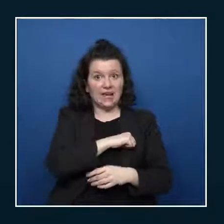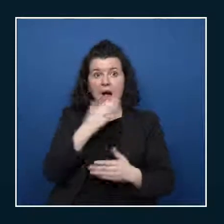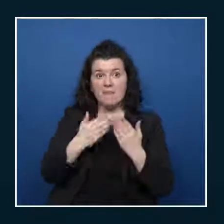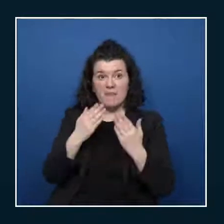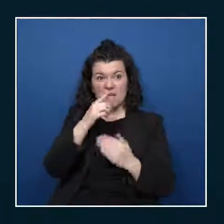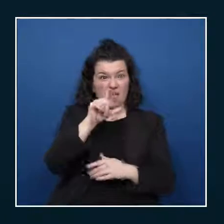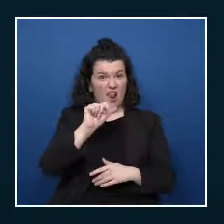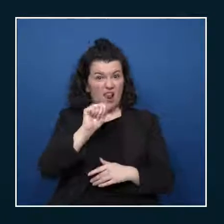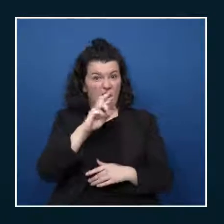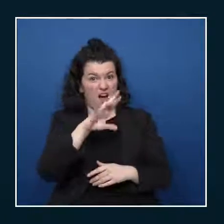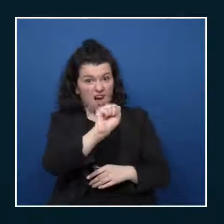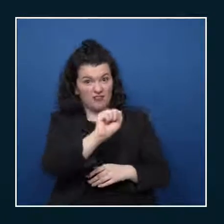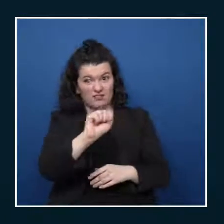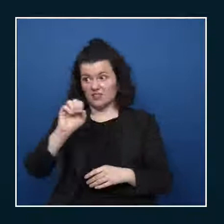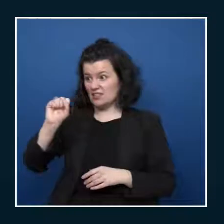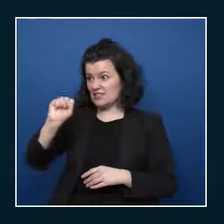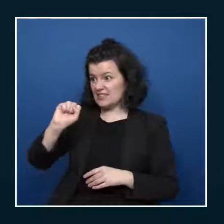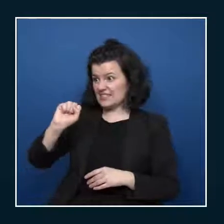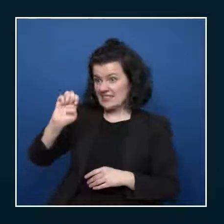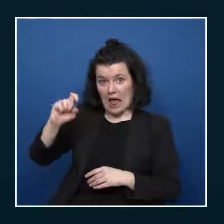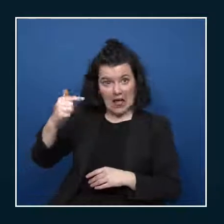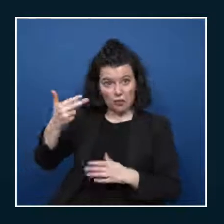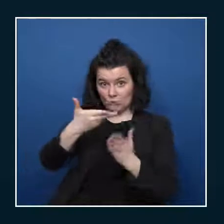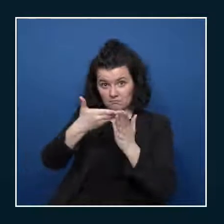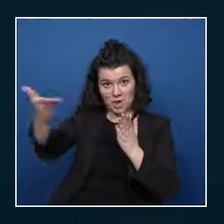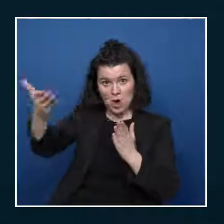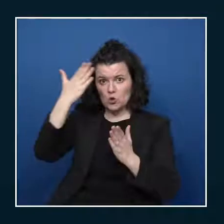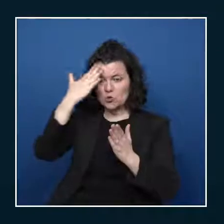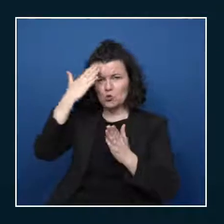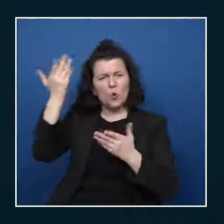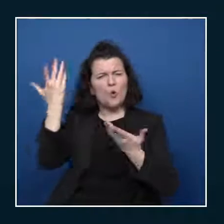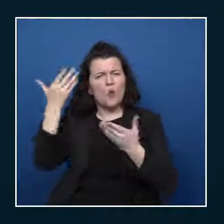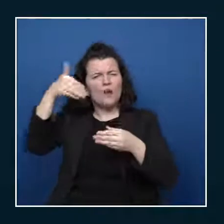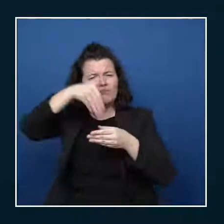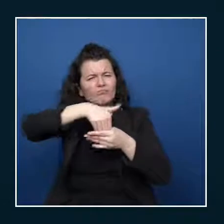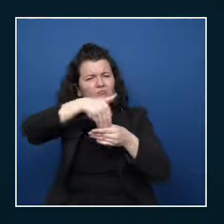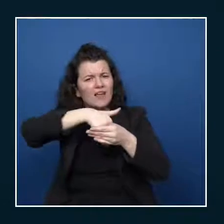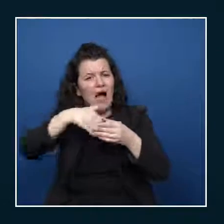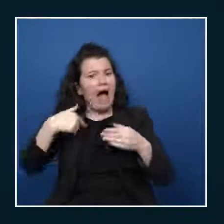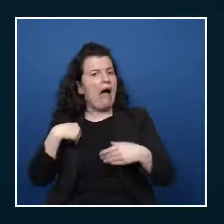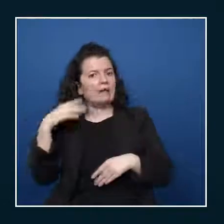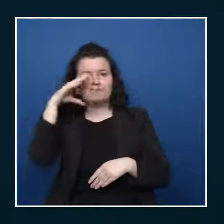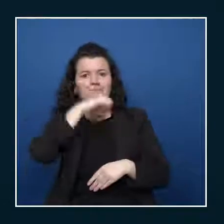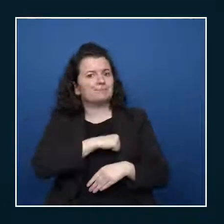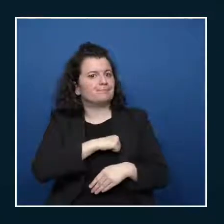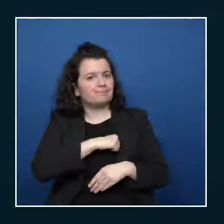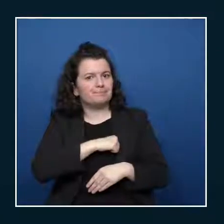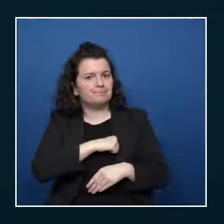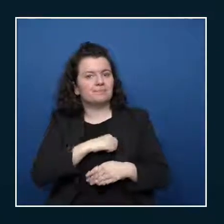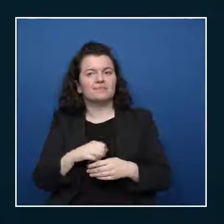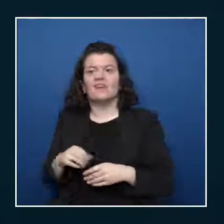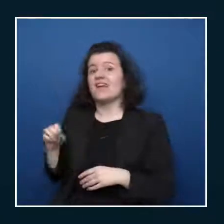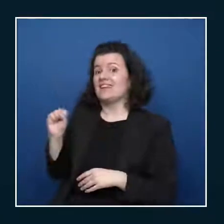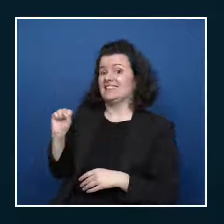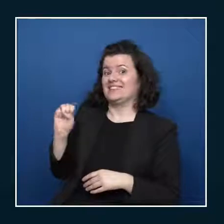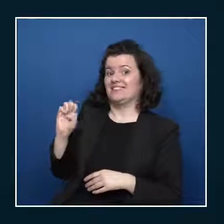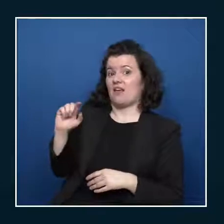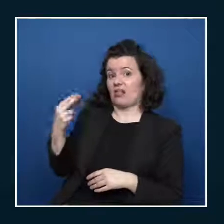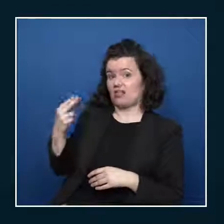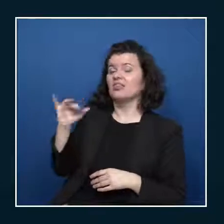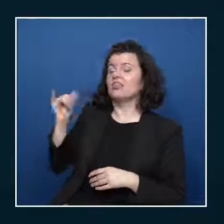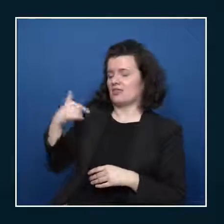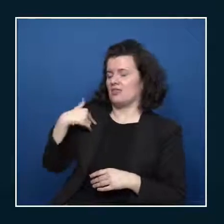that would go magically together. Llamas and I AI. do. I do. I looked at it